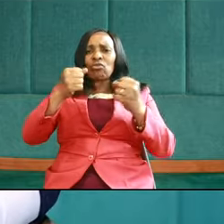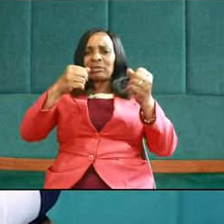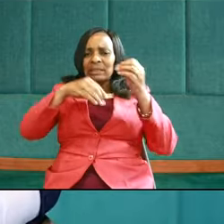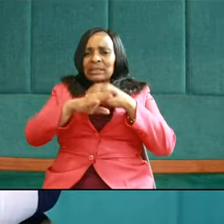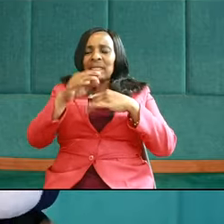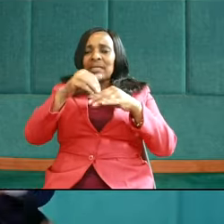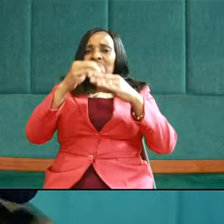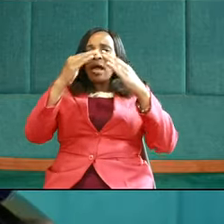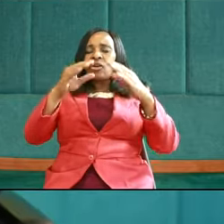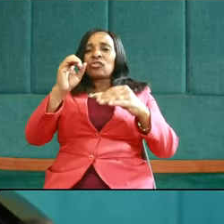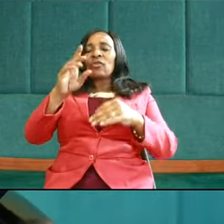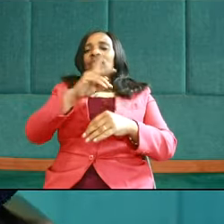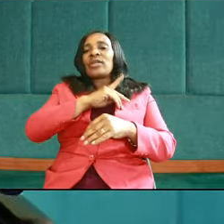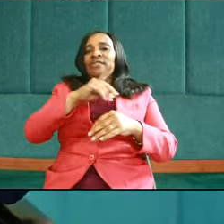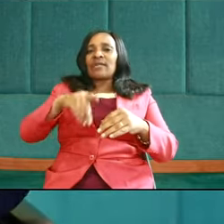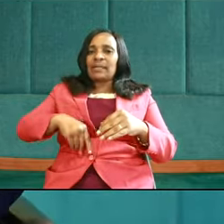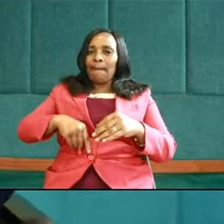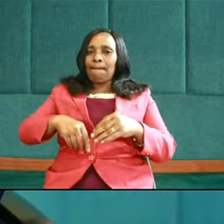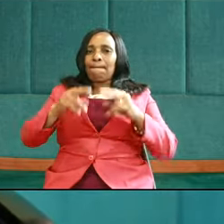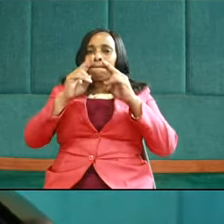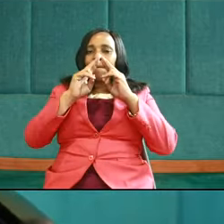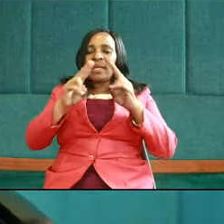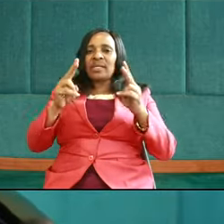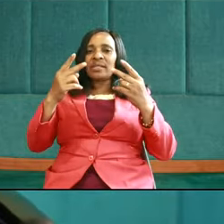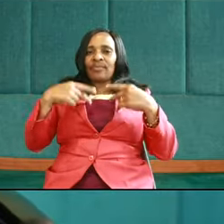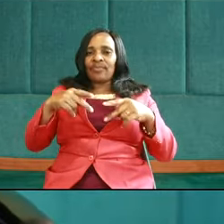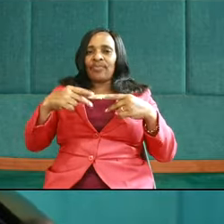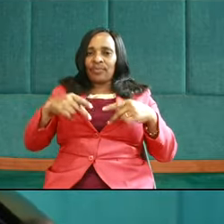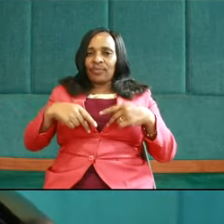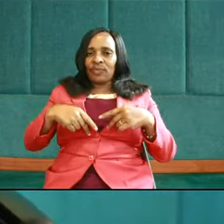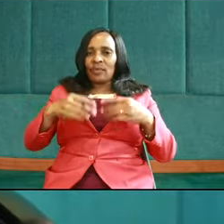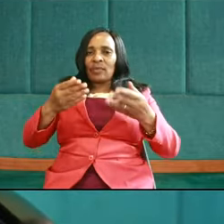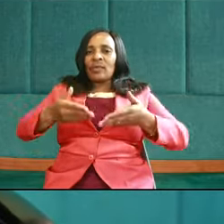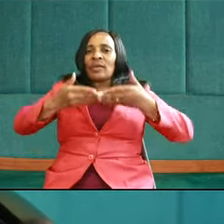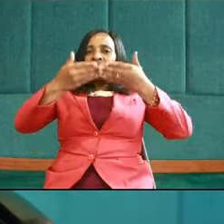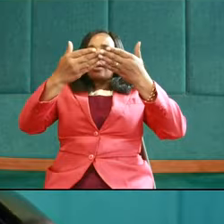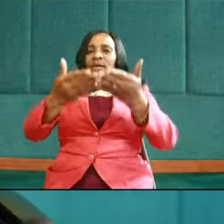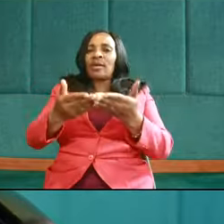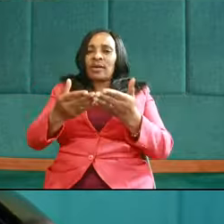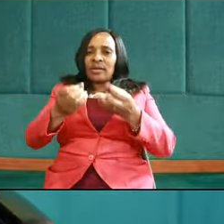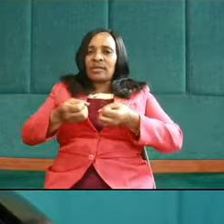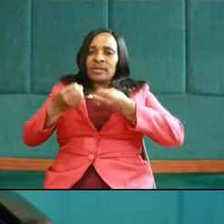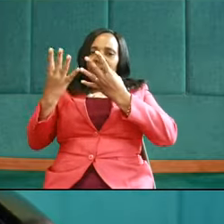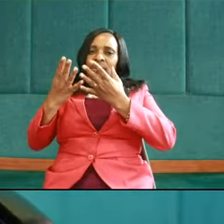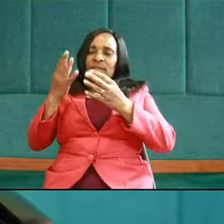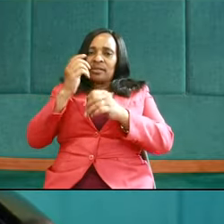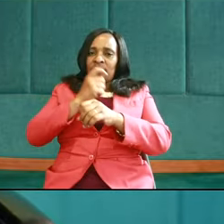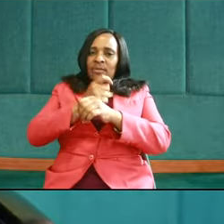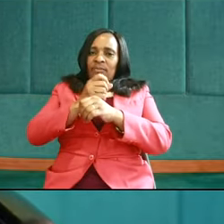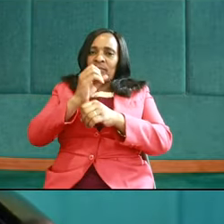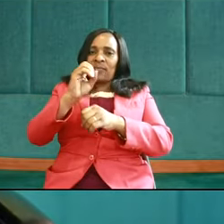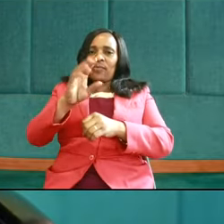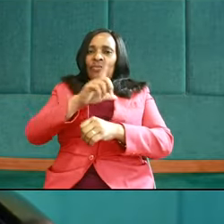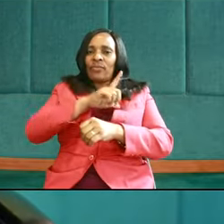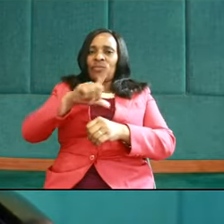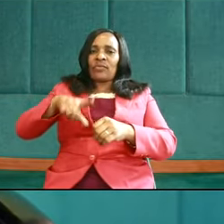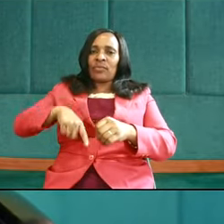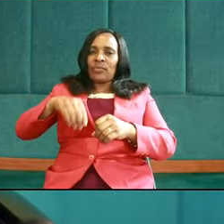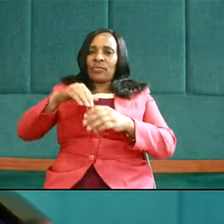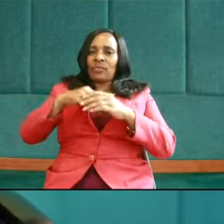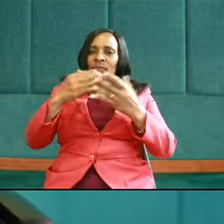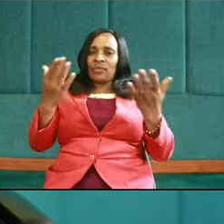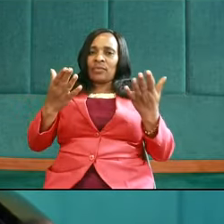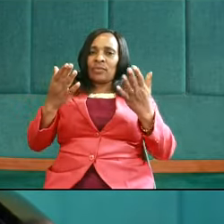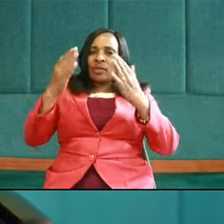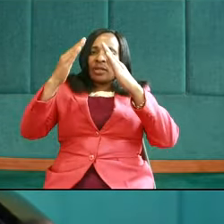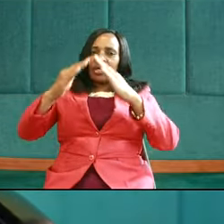of David. If these people go and offer sacrifices in the temple of the Lord at Jerusalem, and they